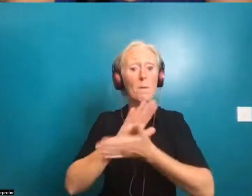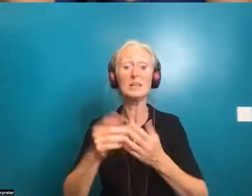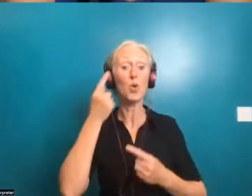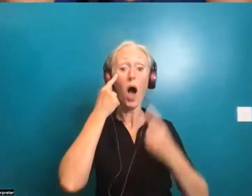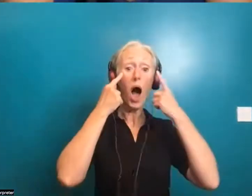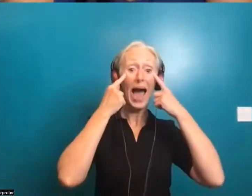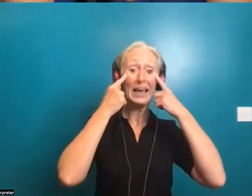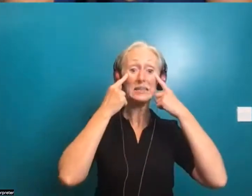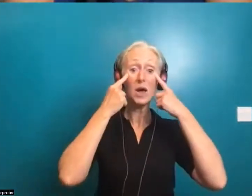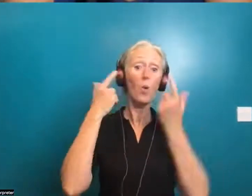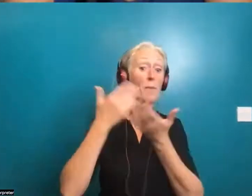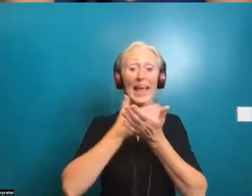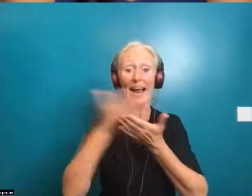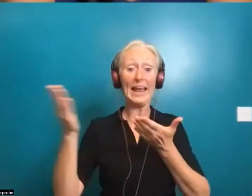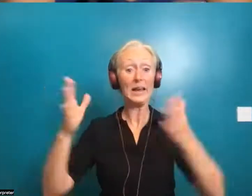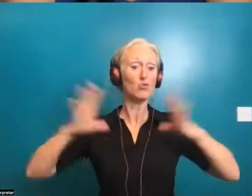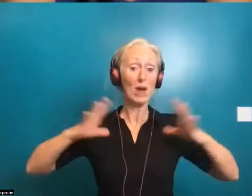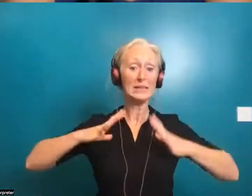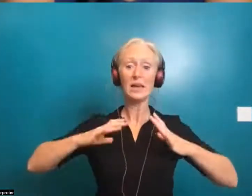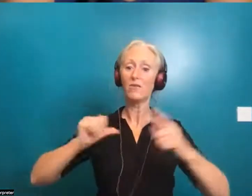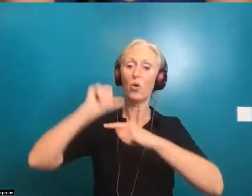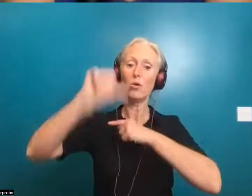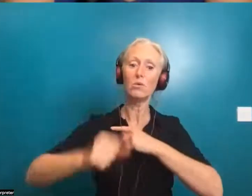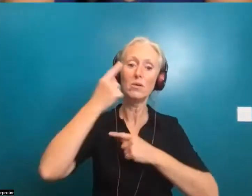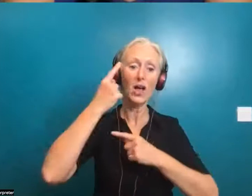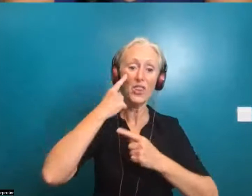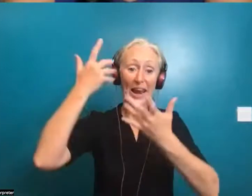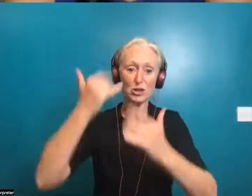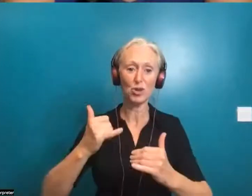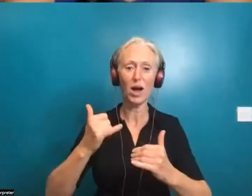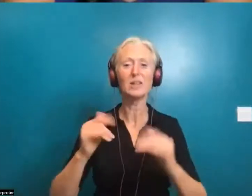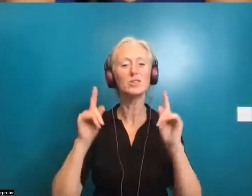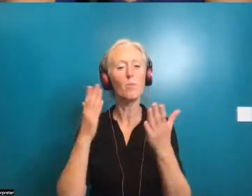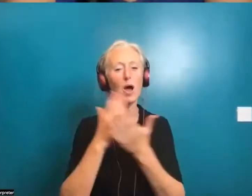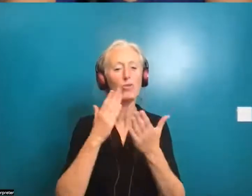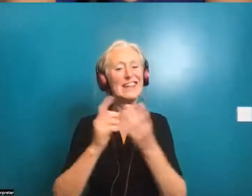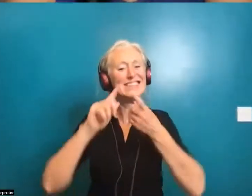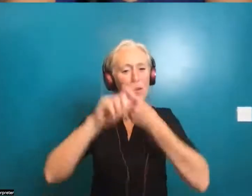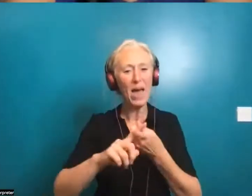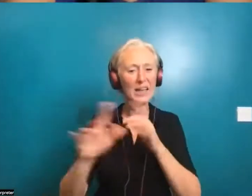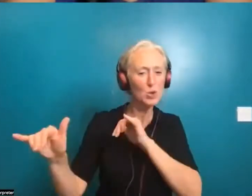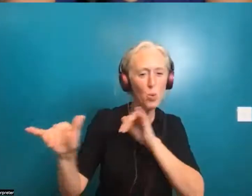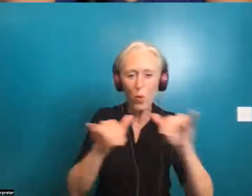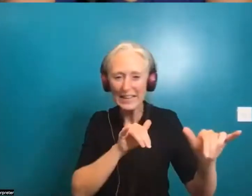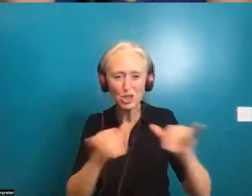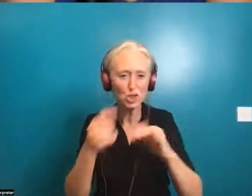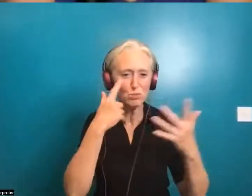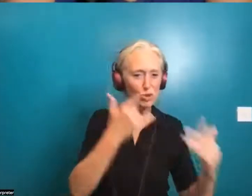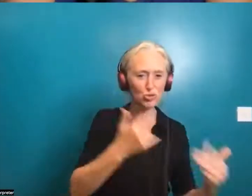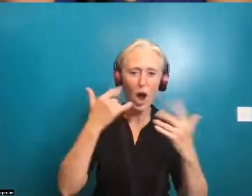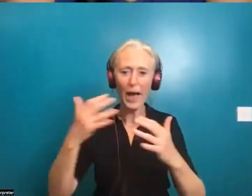next trial. So it is very dependent on what the trial is, really. Thank